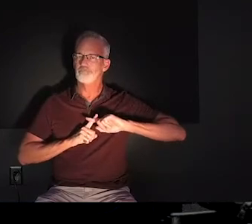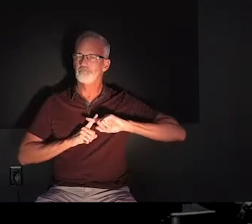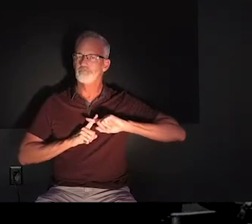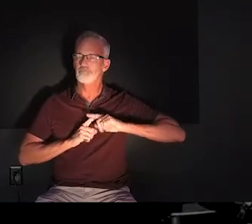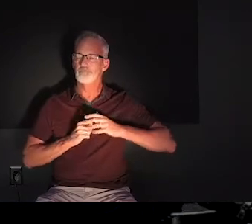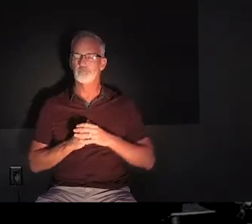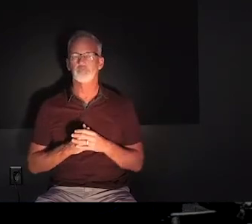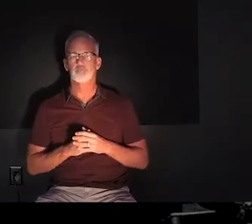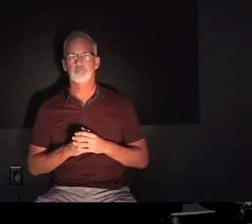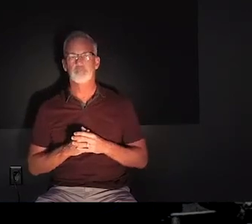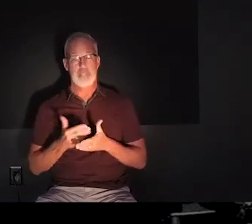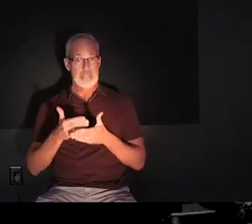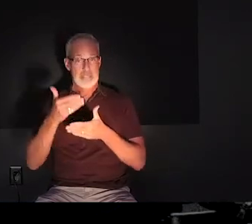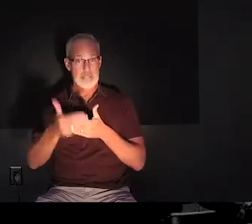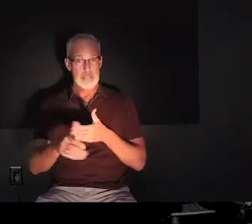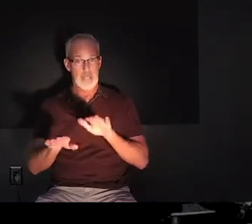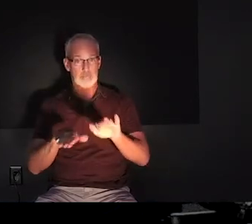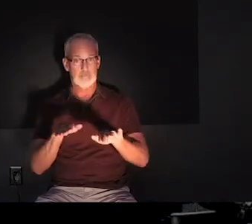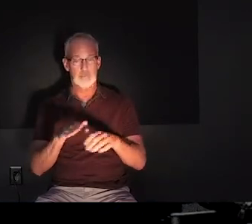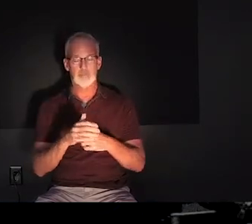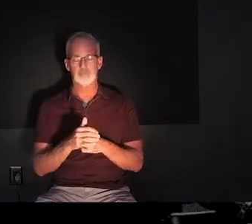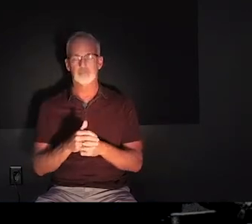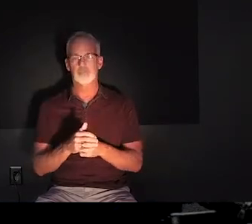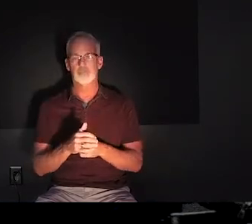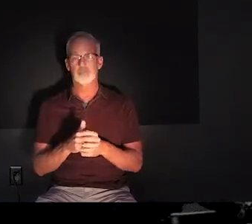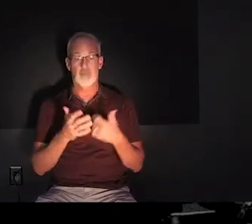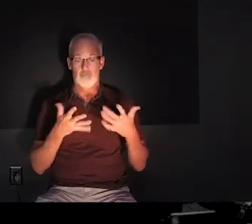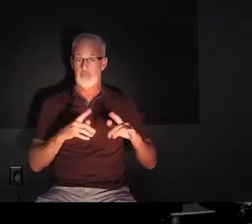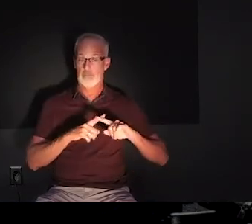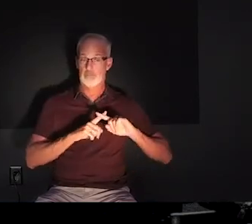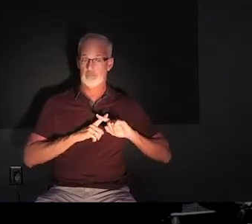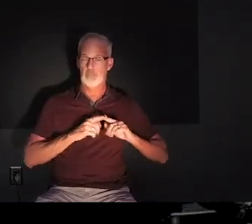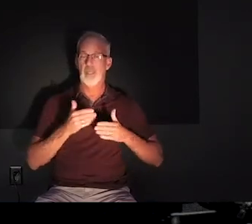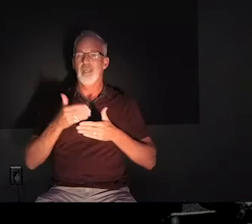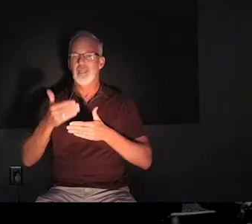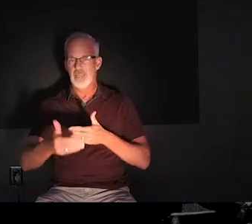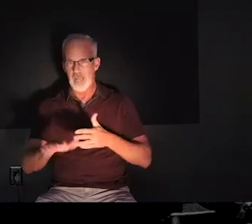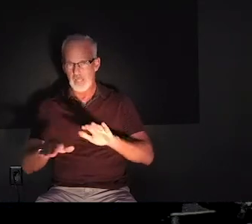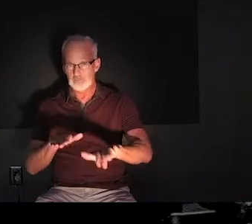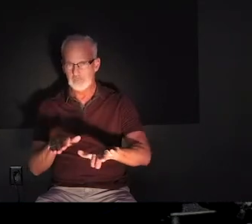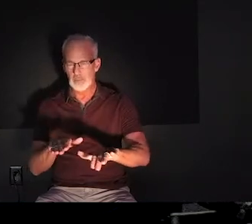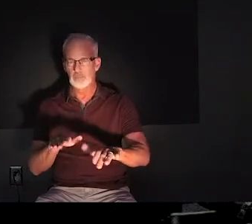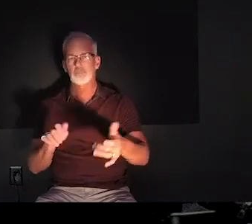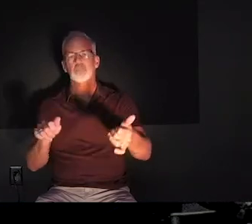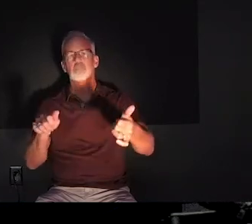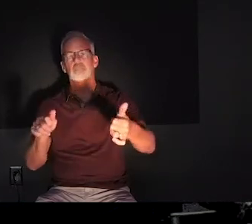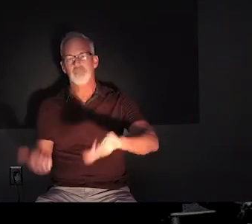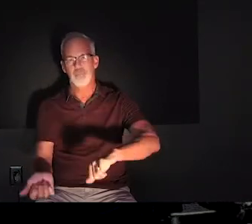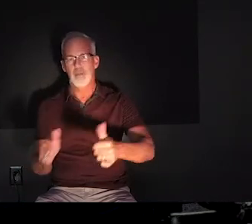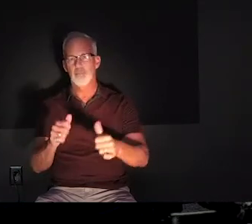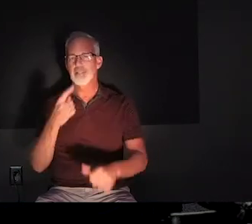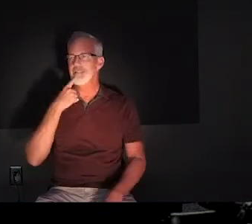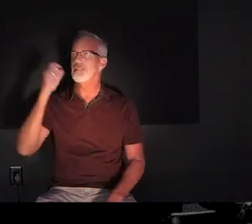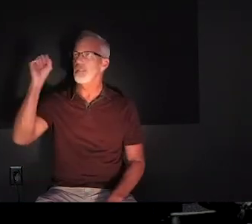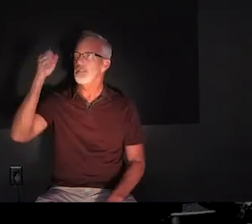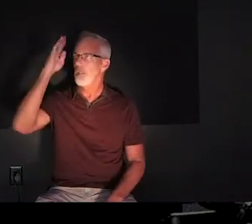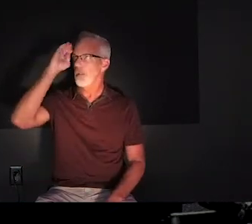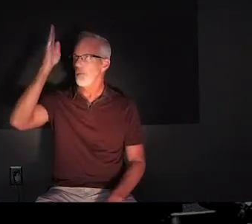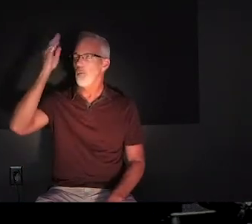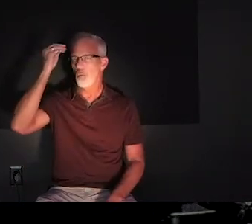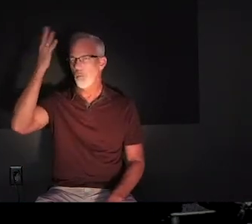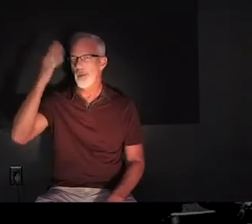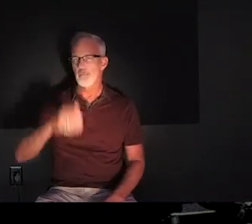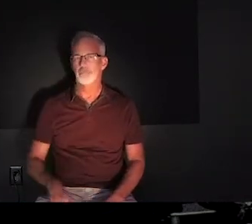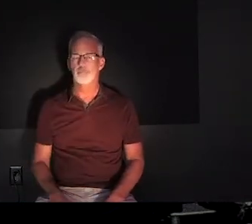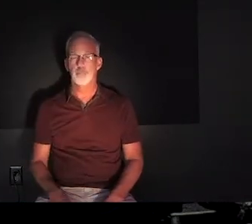we say yes to Jesus Christ, the very next step is to be baptized. Look what it